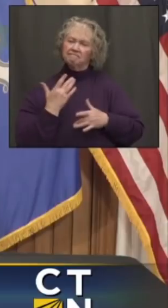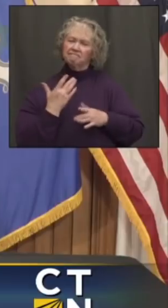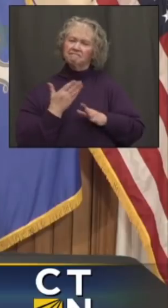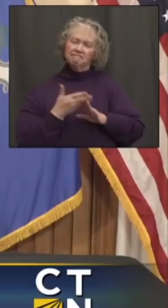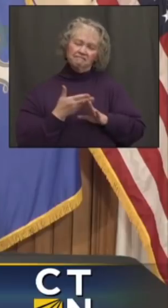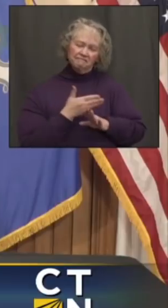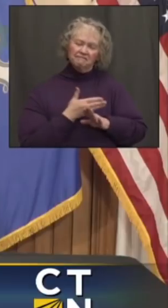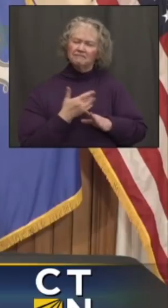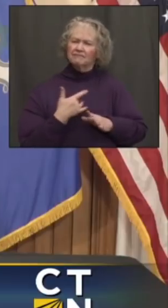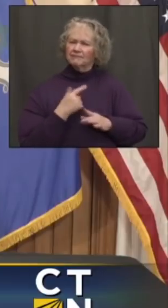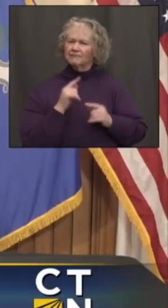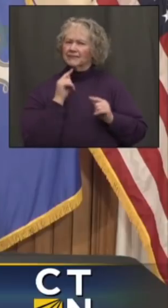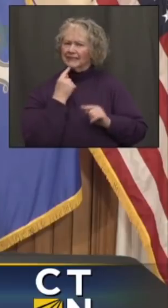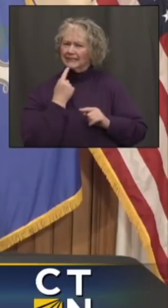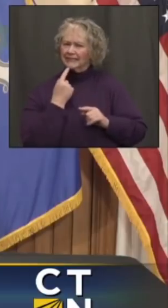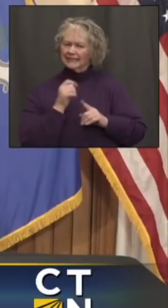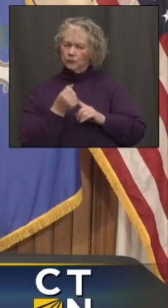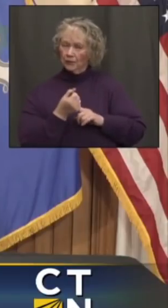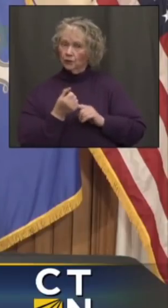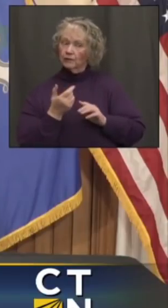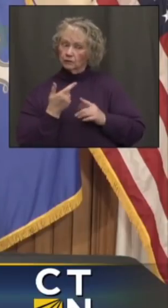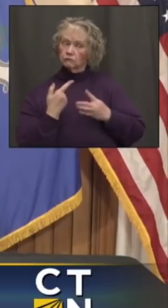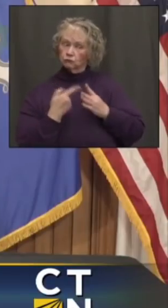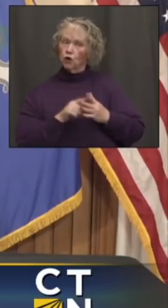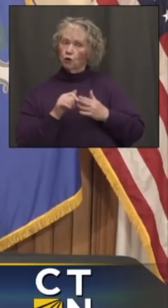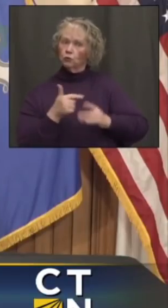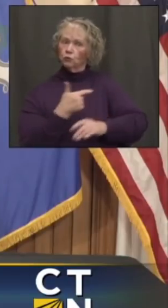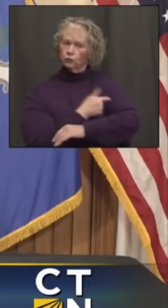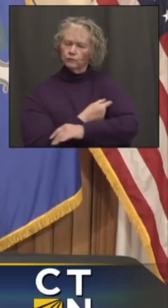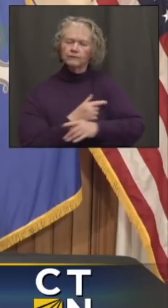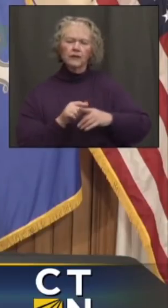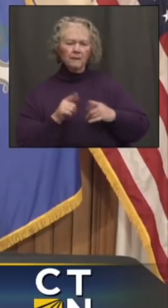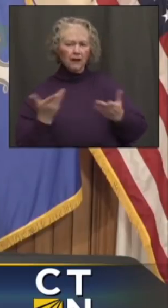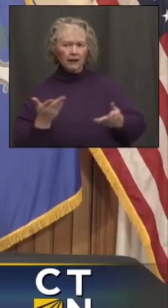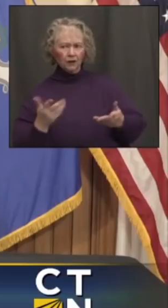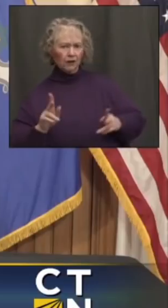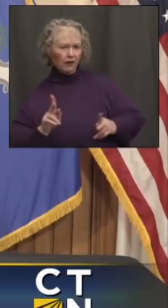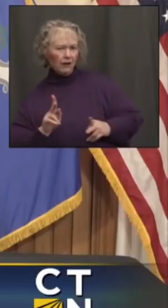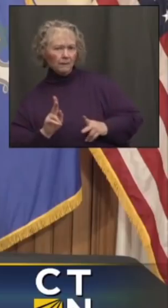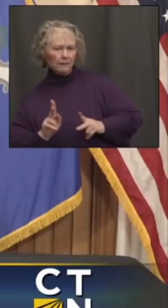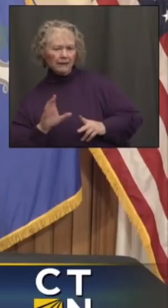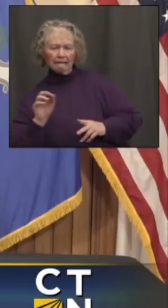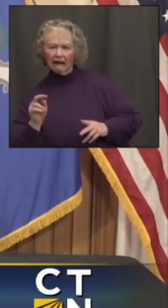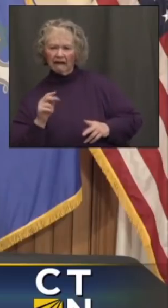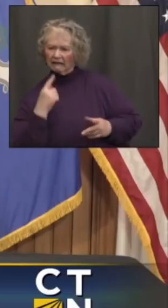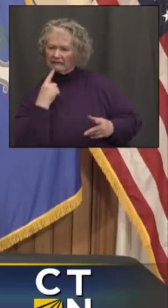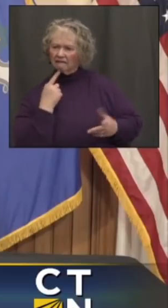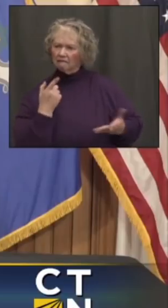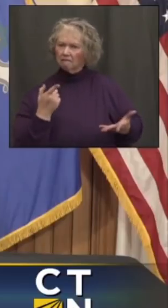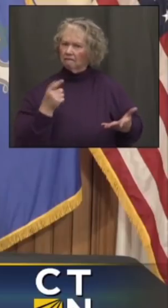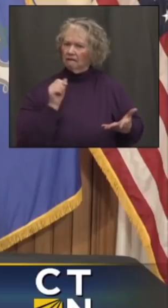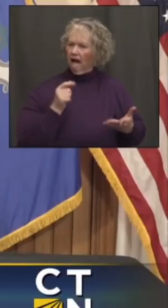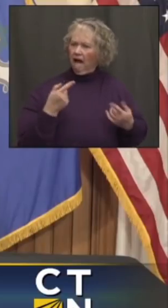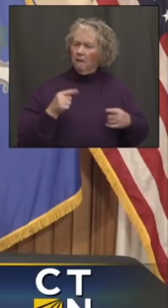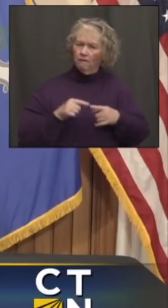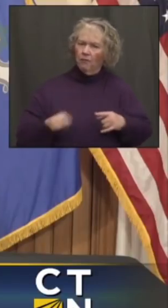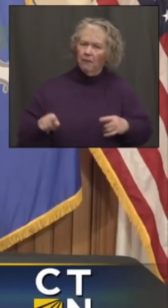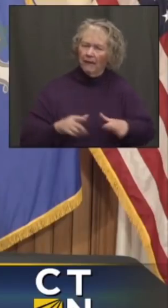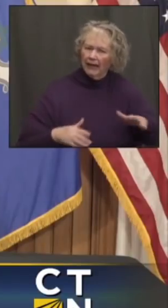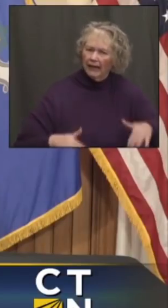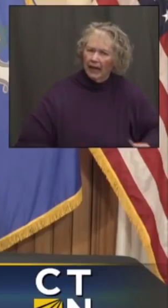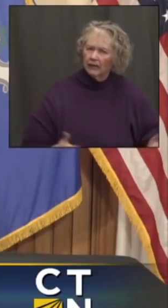The Associated Press. Thanks, Max. Good afternoon. Governor, yesterday in New York, people with